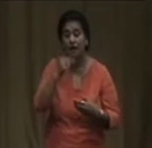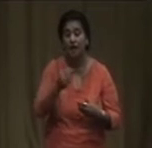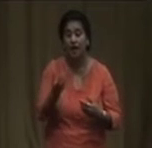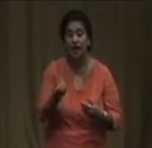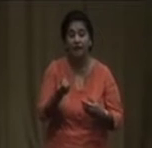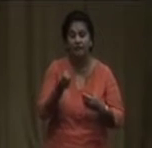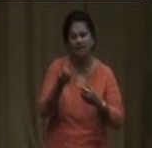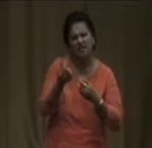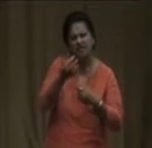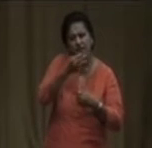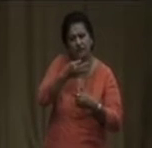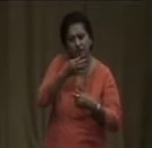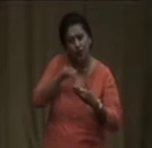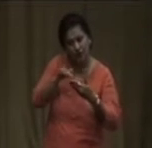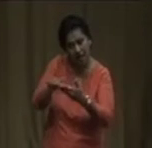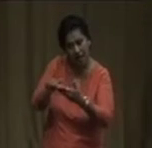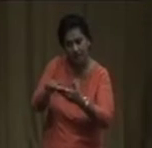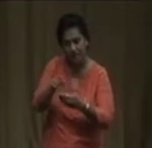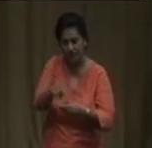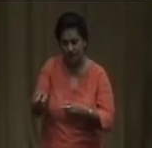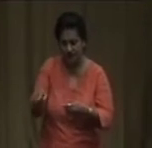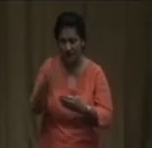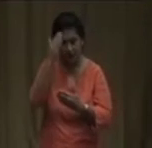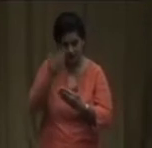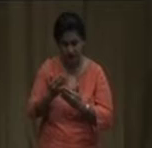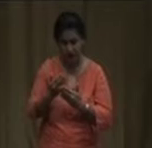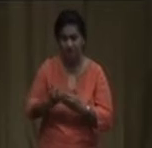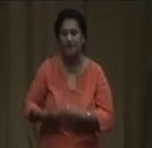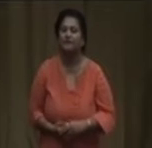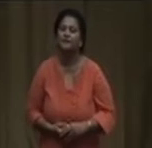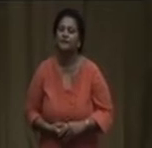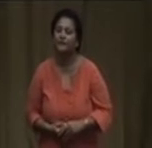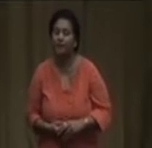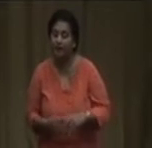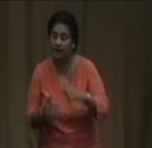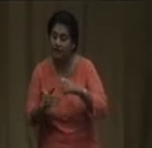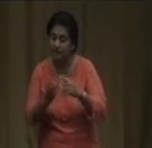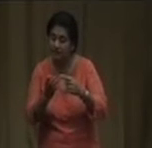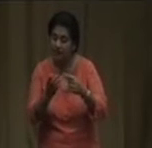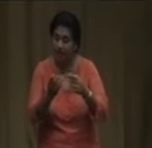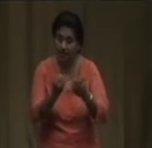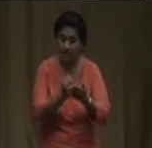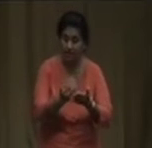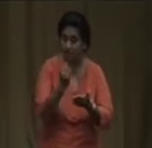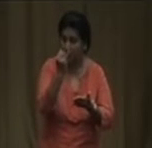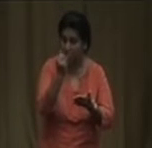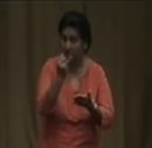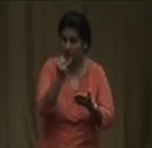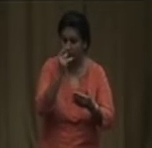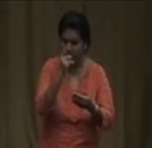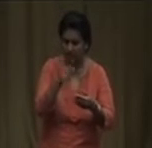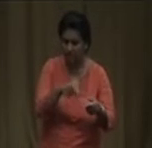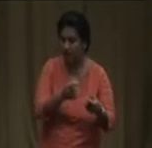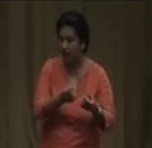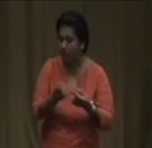student support through automation. And of course, our partner institutions are in a position to provide assessment